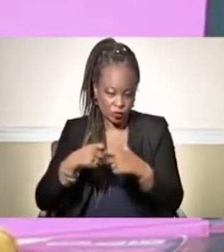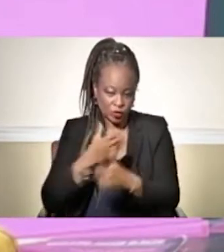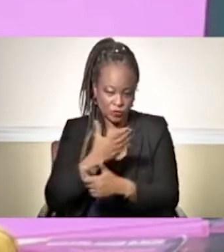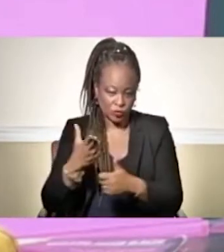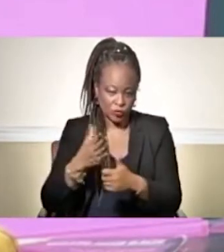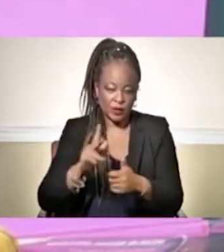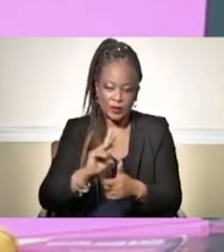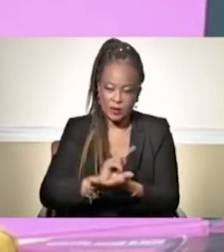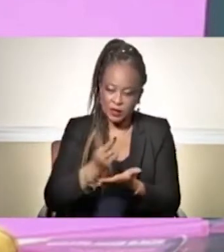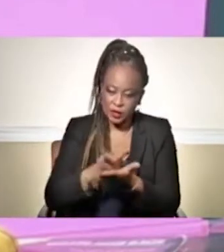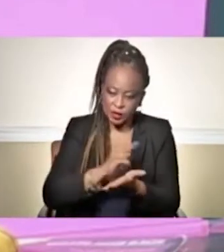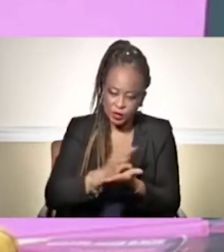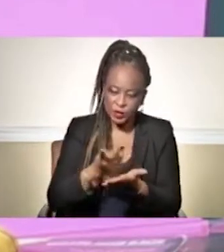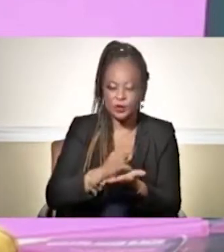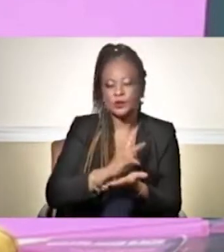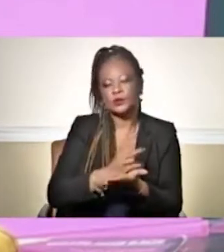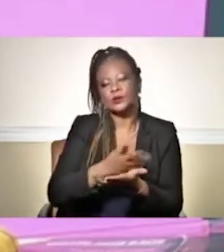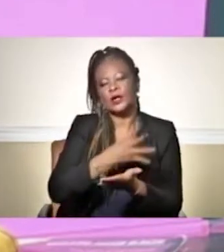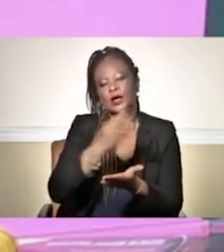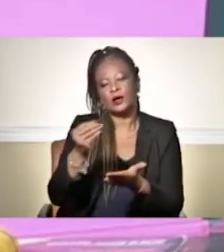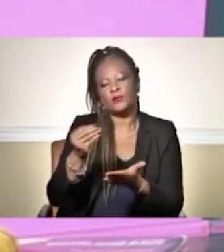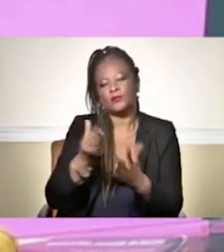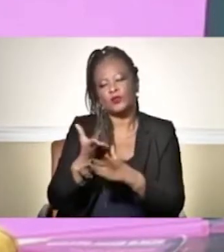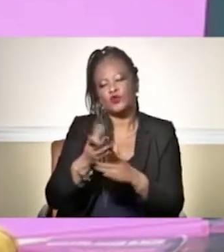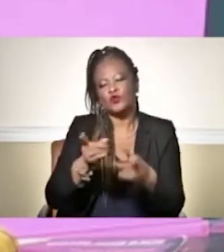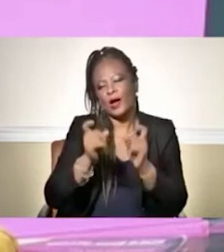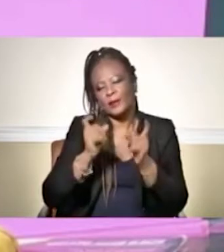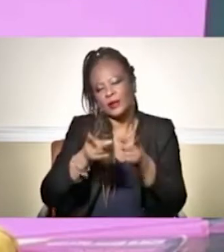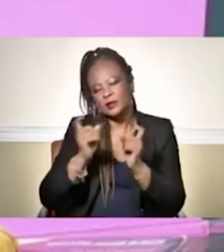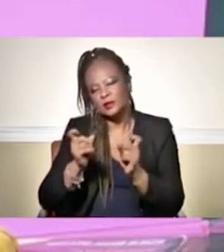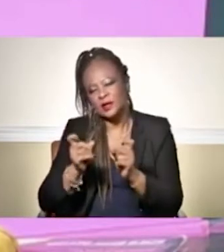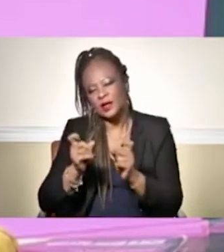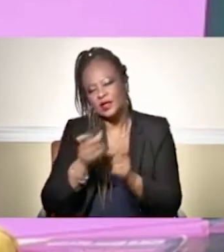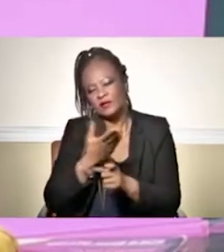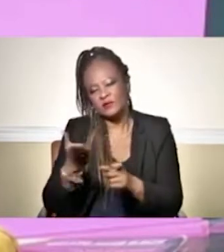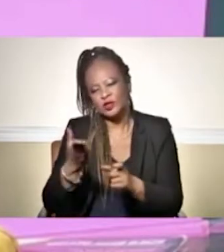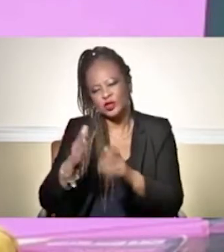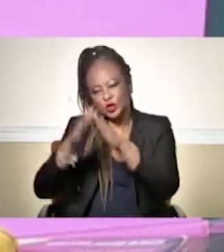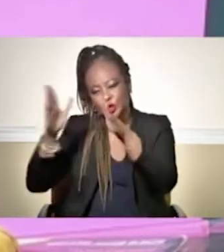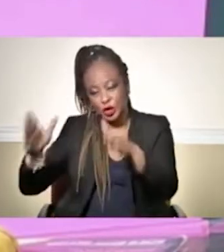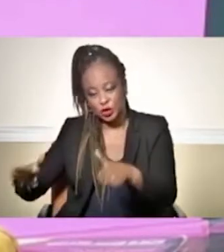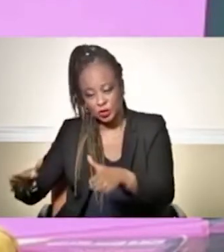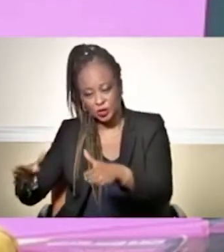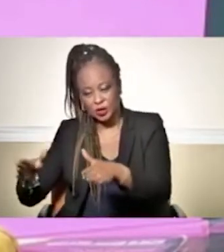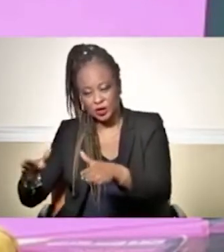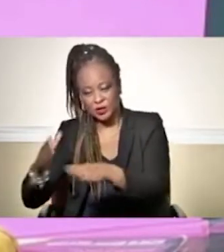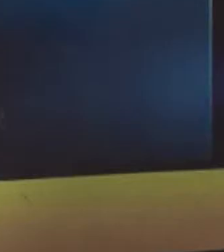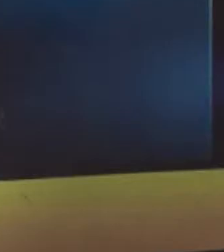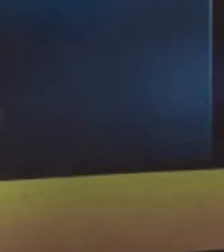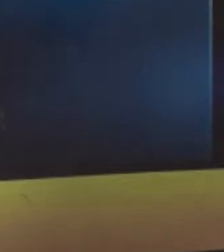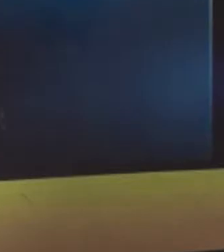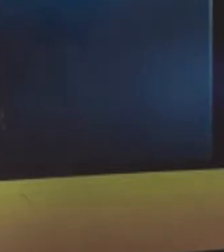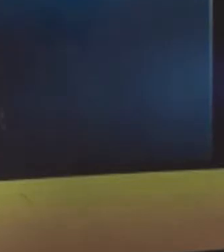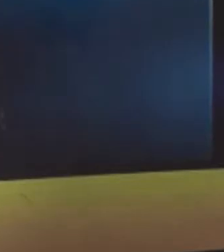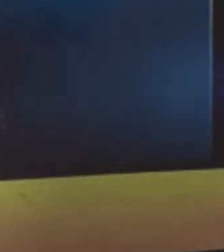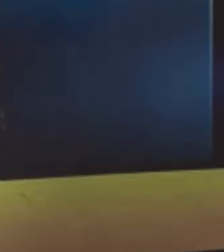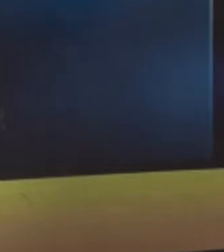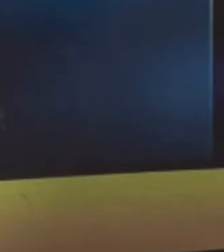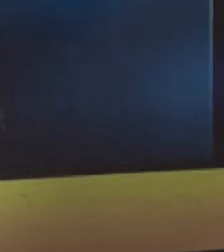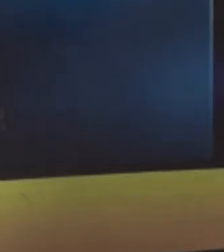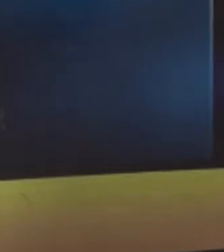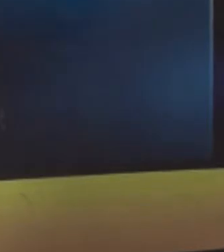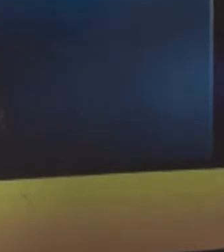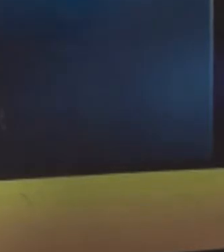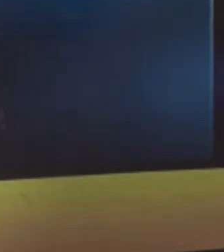and personal hygiene facilities to provide for rapid and efficient sheltering for affected persons. According to Mr. Lewis,